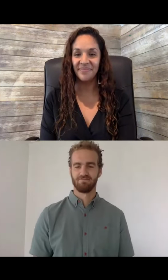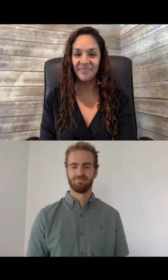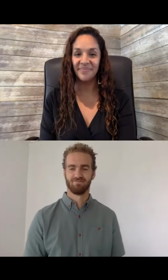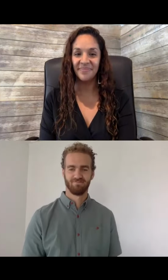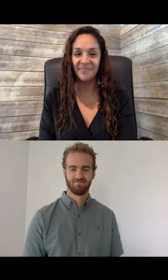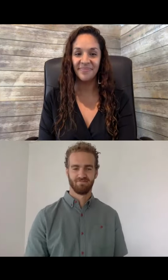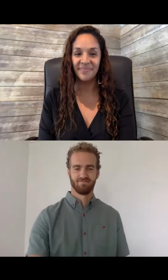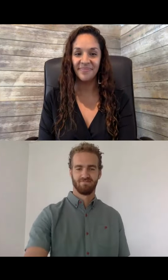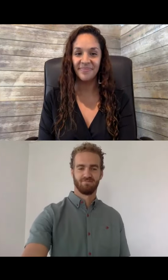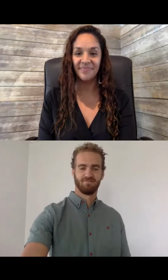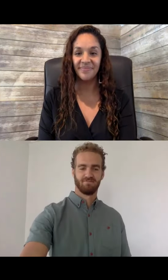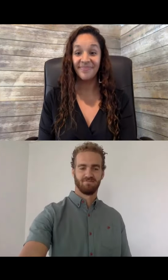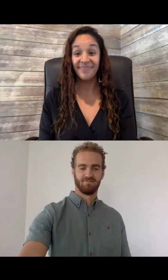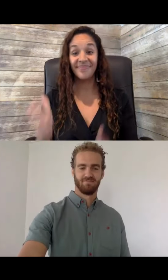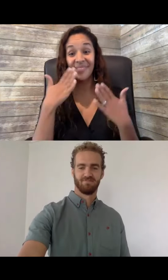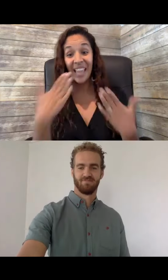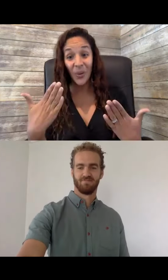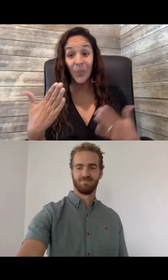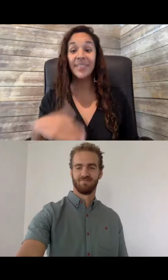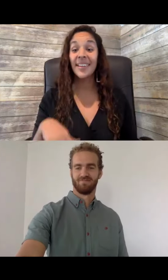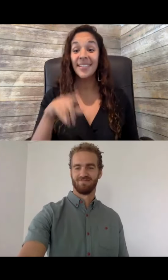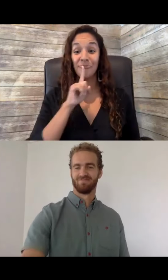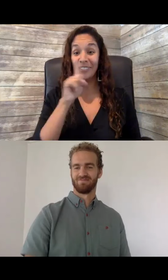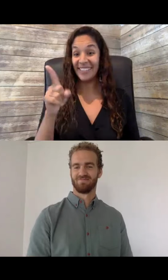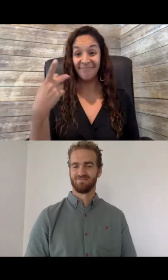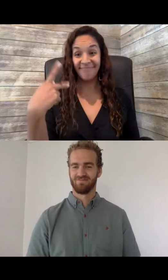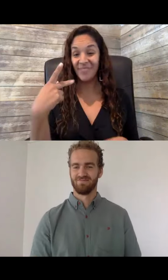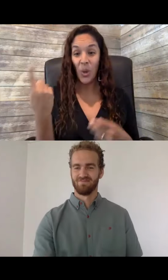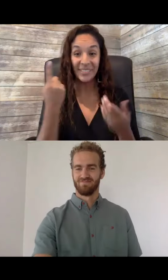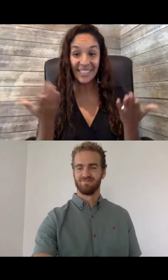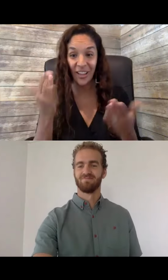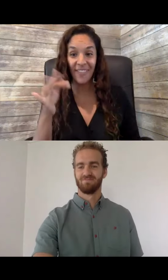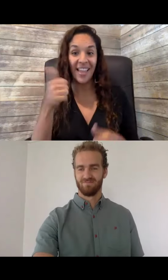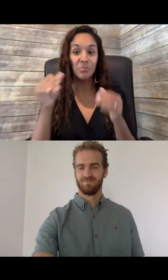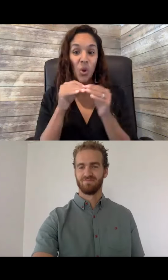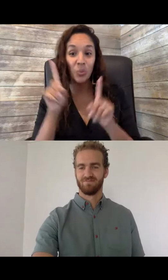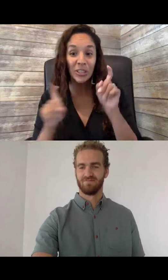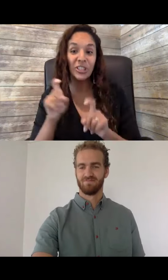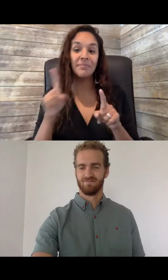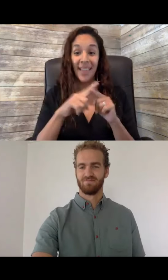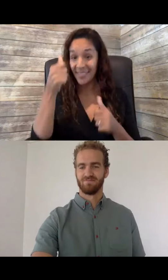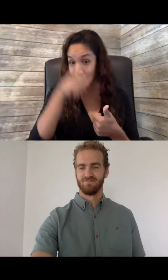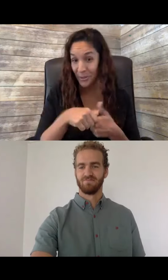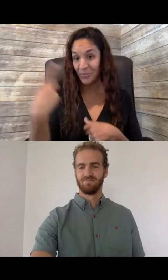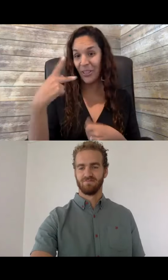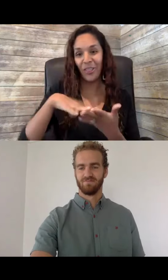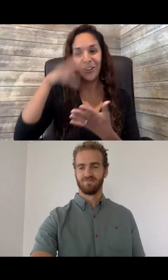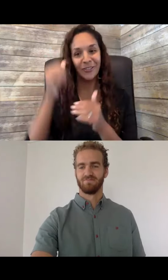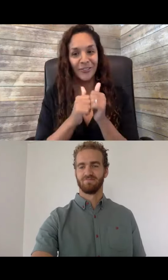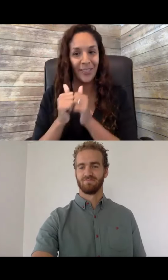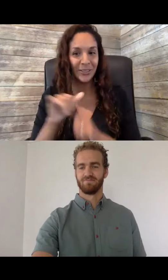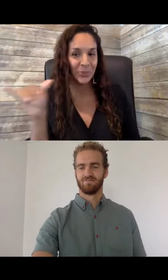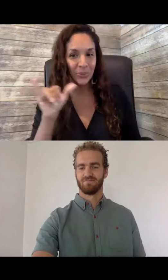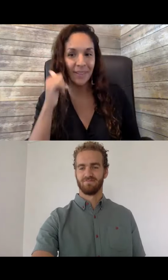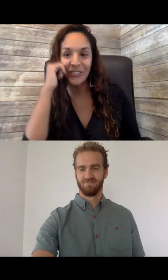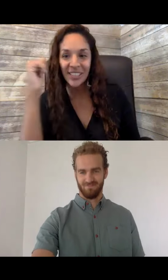These are some of our sources that we used for our presentation today. Thank you, everyone. We are always here if you have any additional questions, but